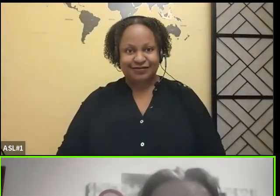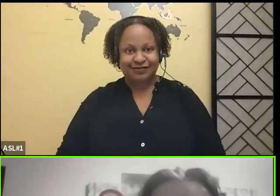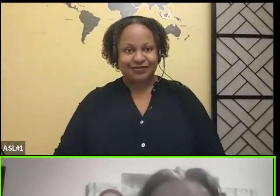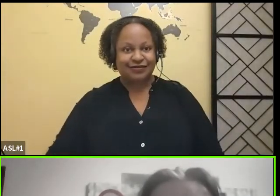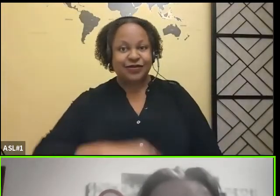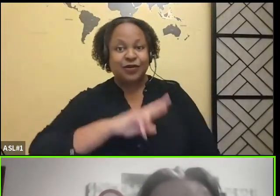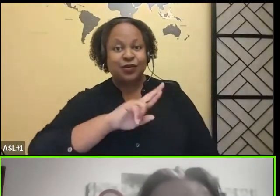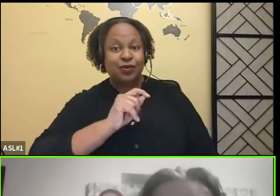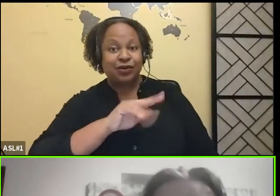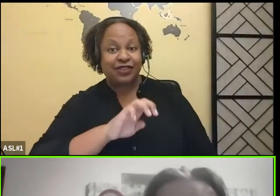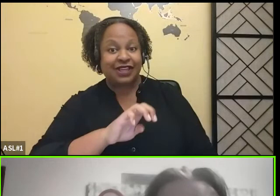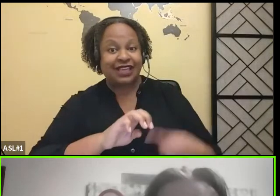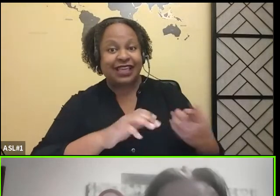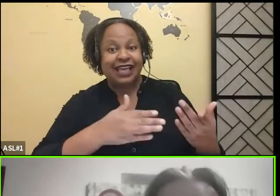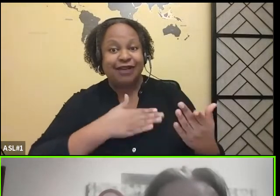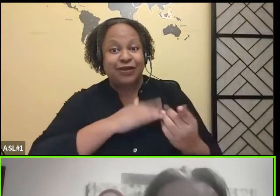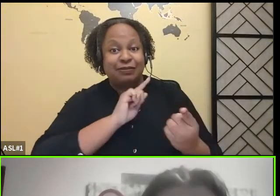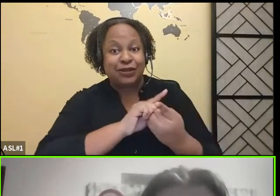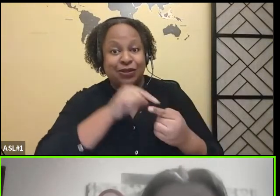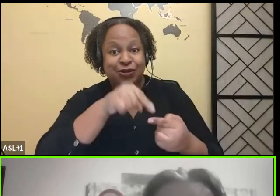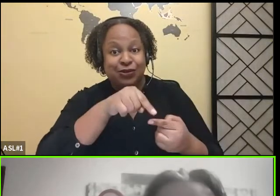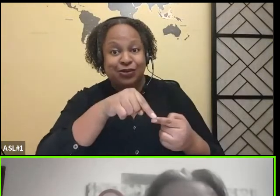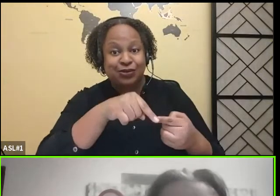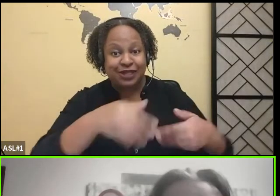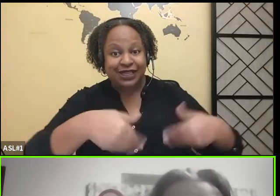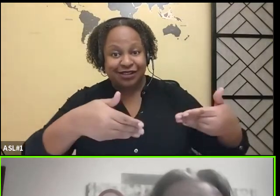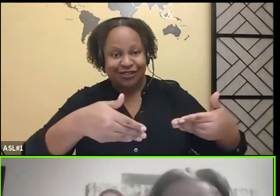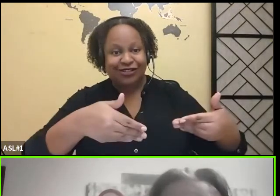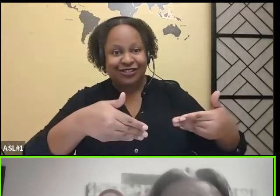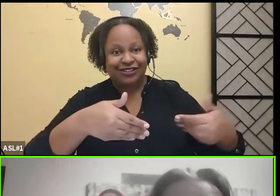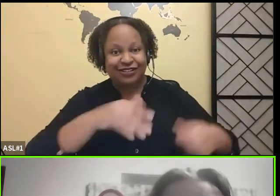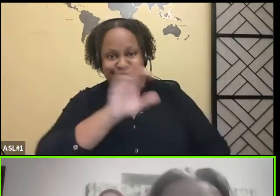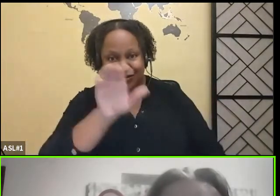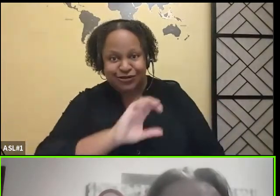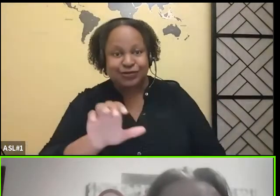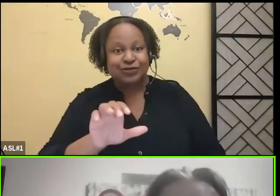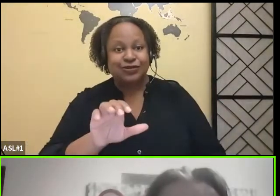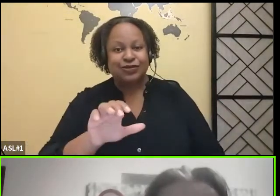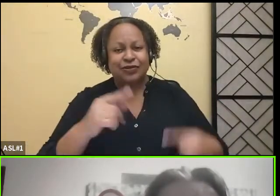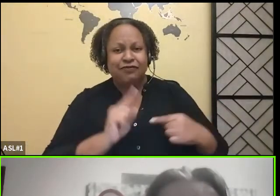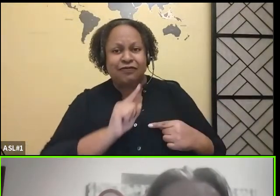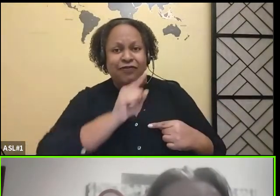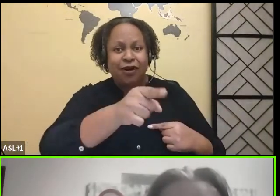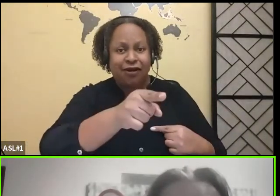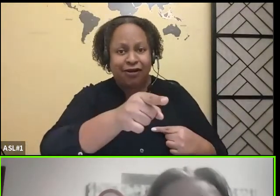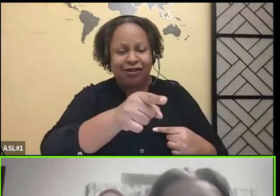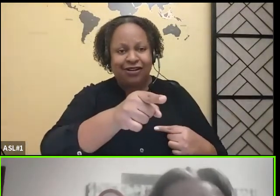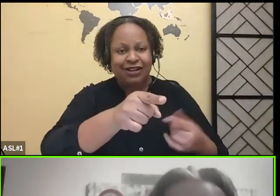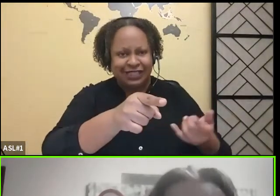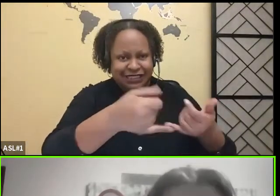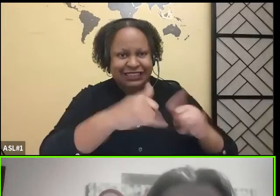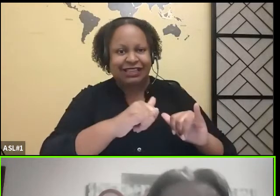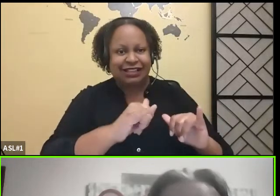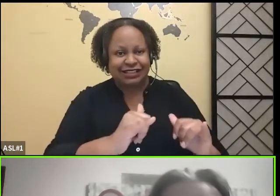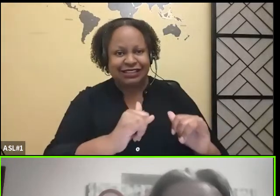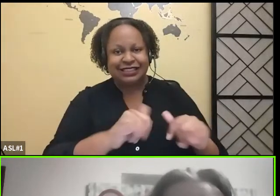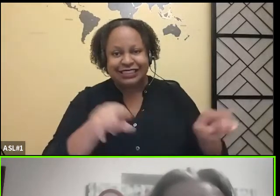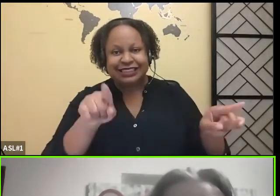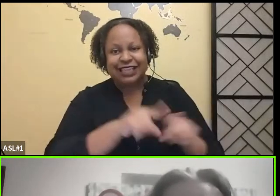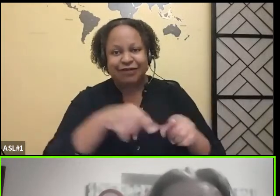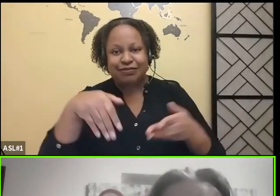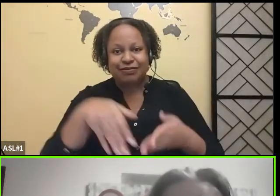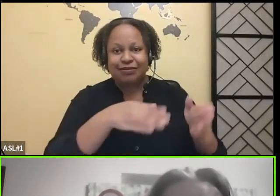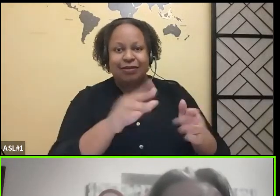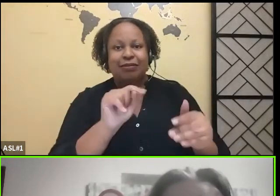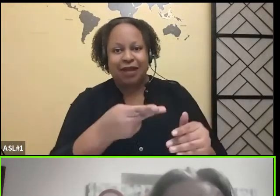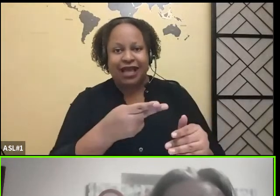Ruthie, happy to meet you in this way. You know, as far away as we are, we share similar paths, you